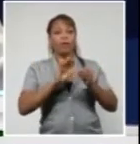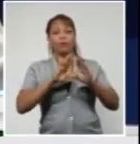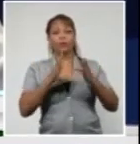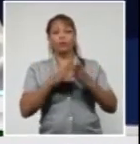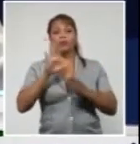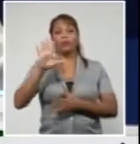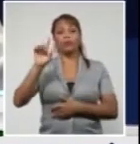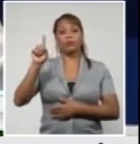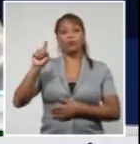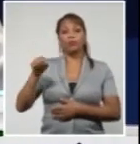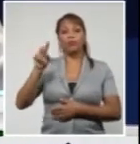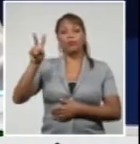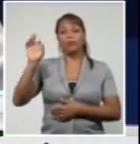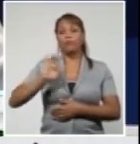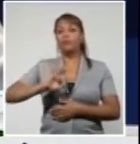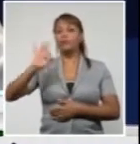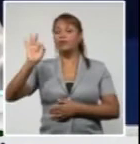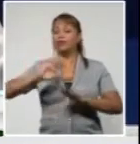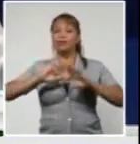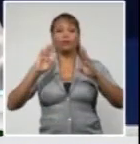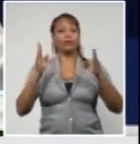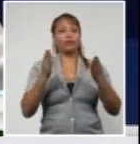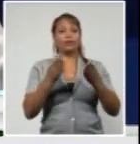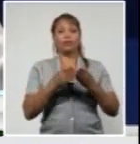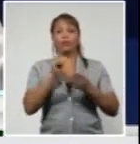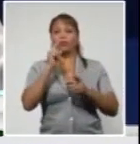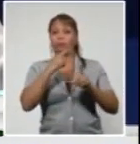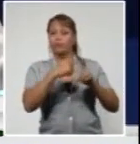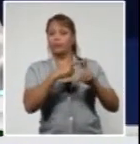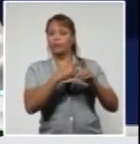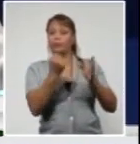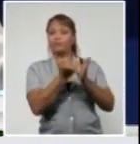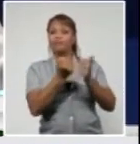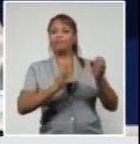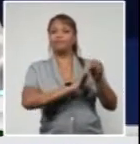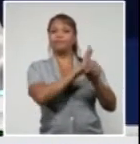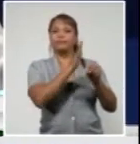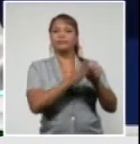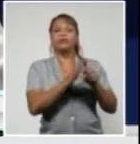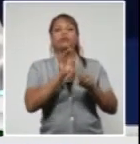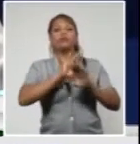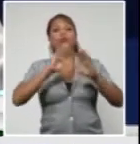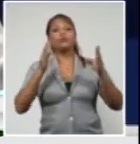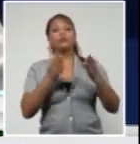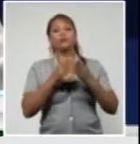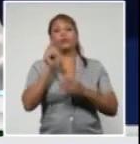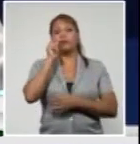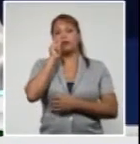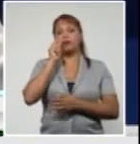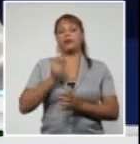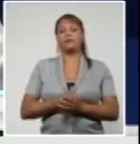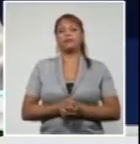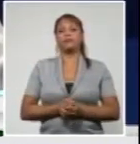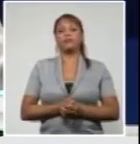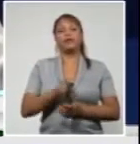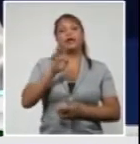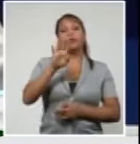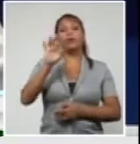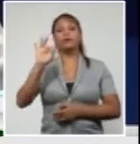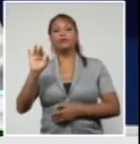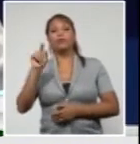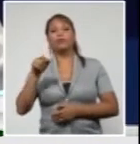which is under 18 years of age, for a total of 653 children